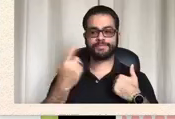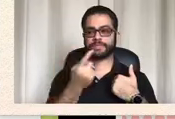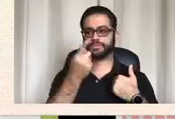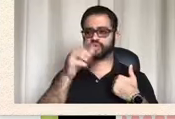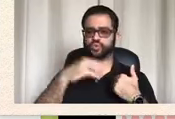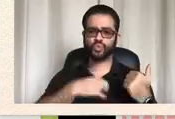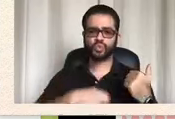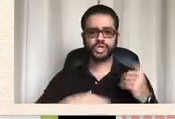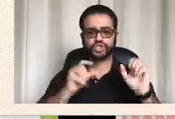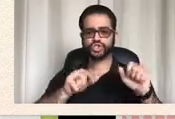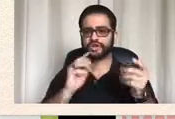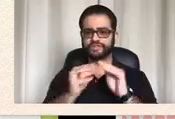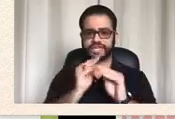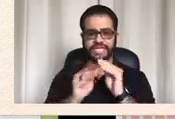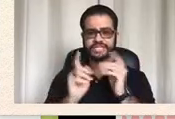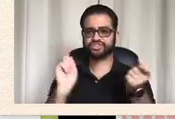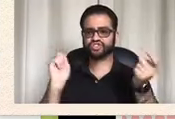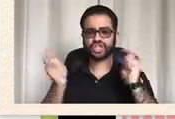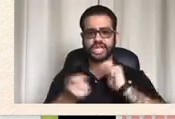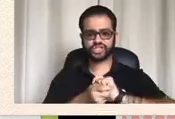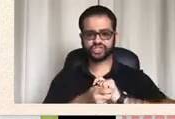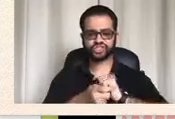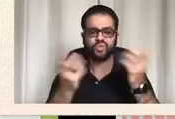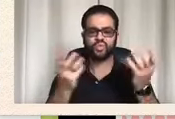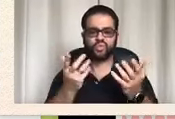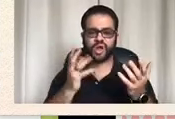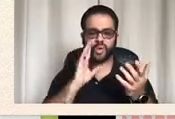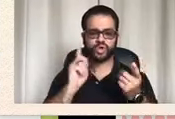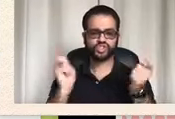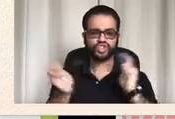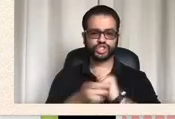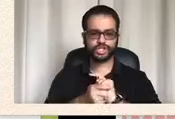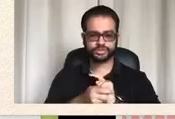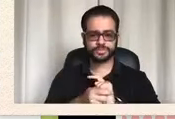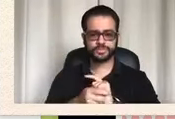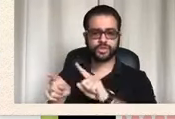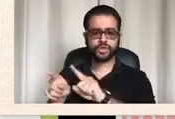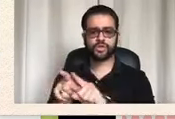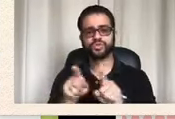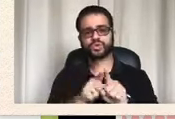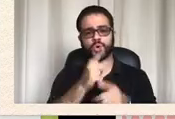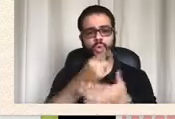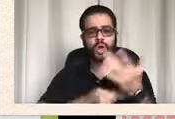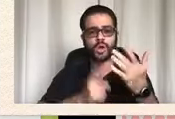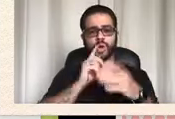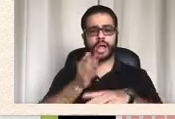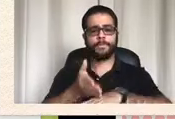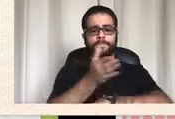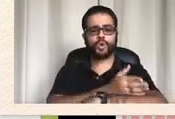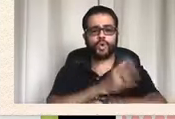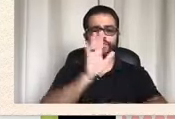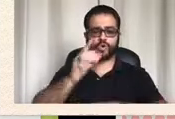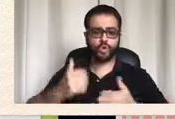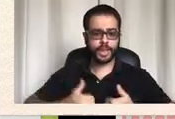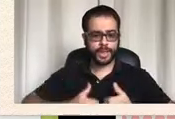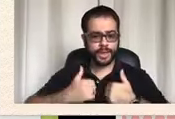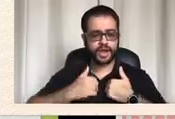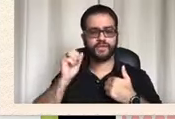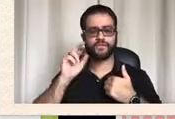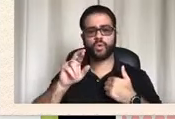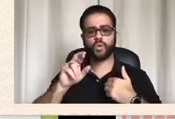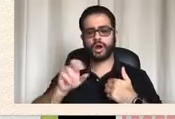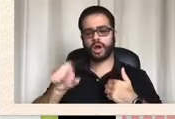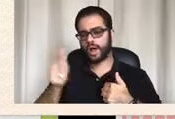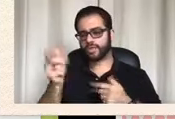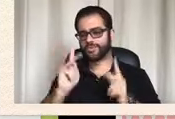it be? And what things would improve your life or the lives of others in your